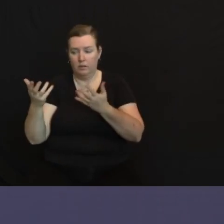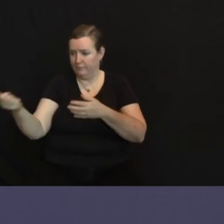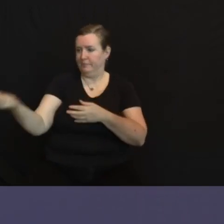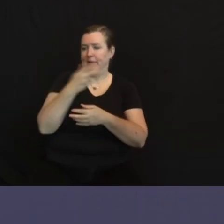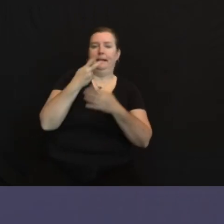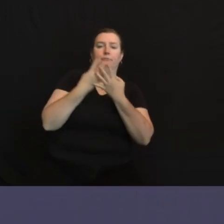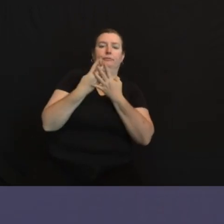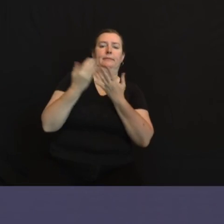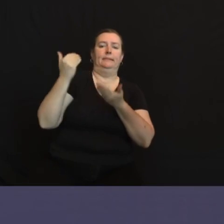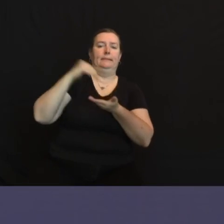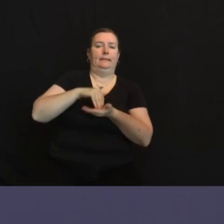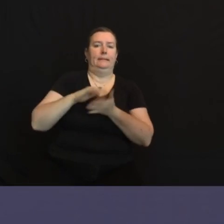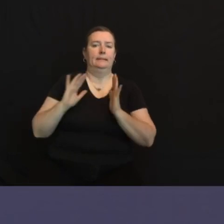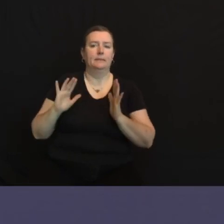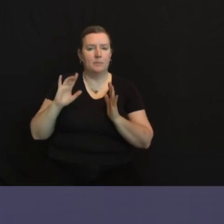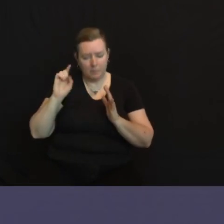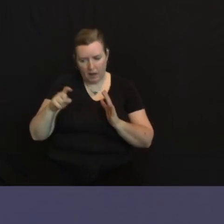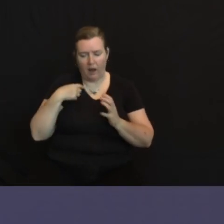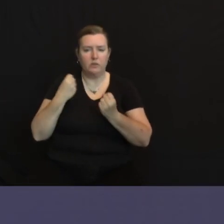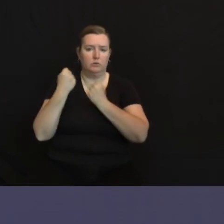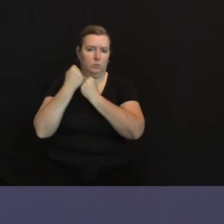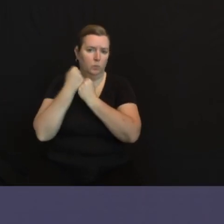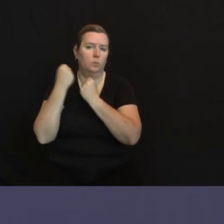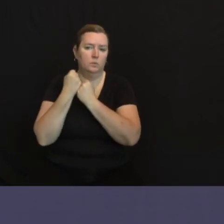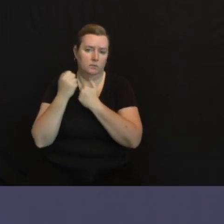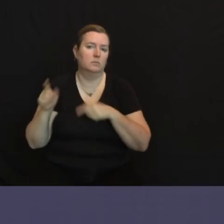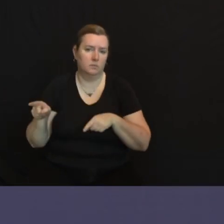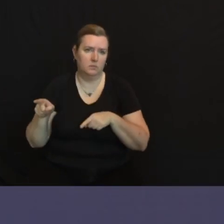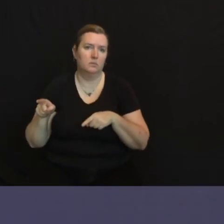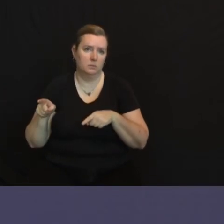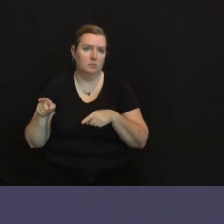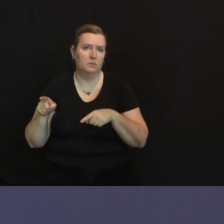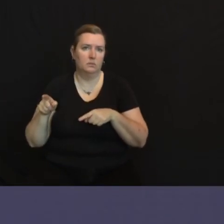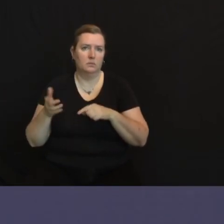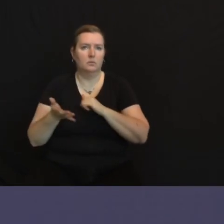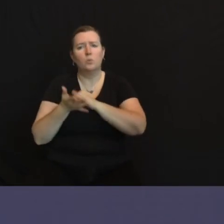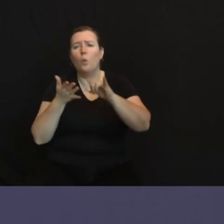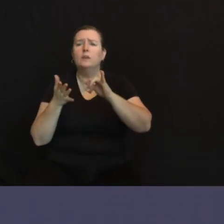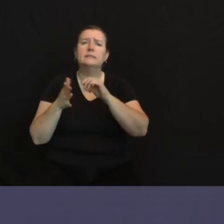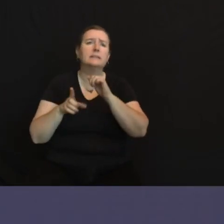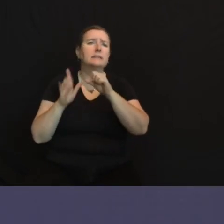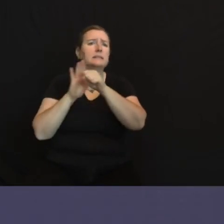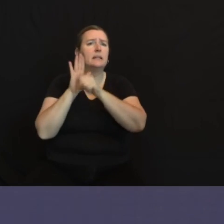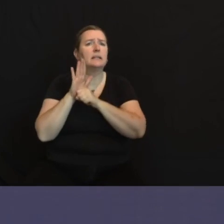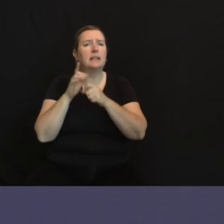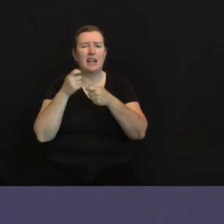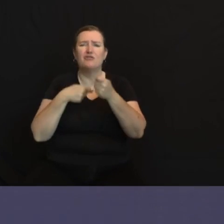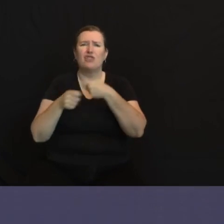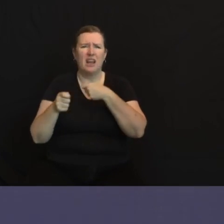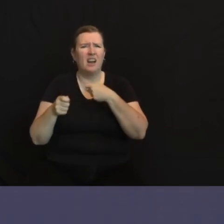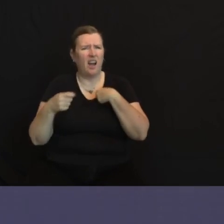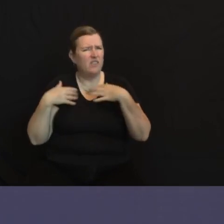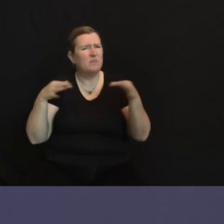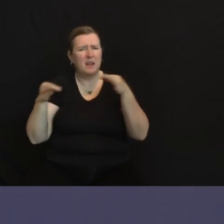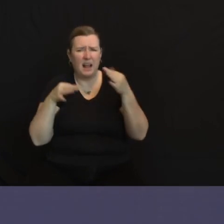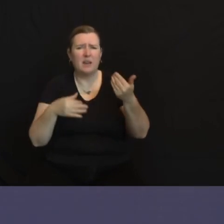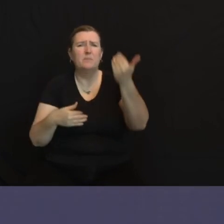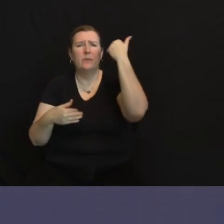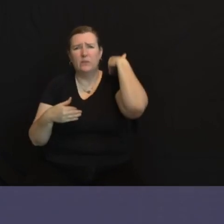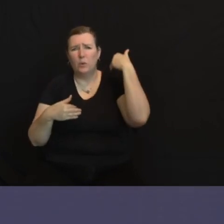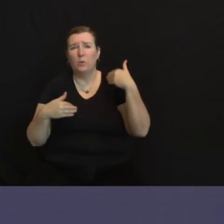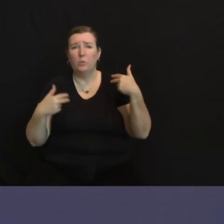live. I've addressed the New York Stock Exchange before. We've had, I thought, constructive discussions. In